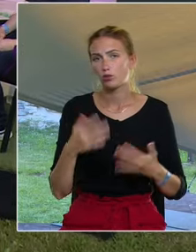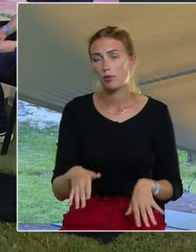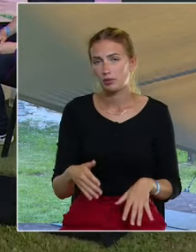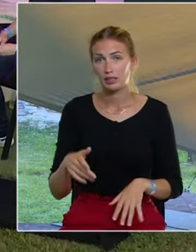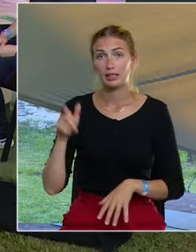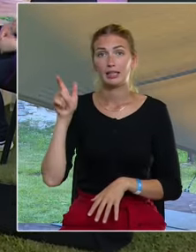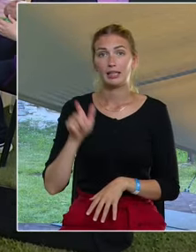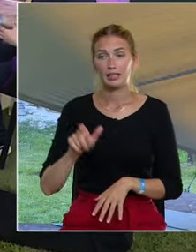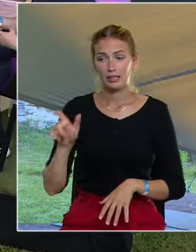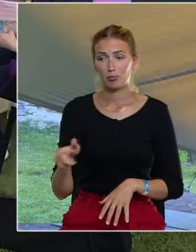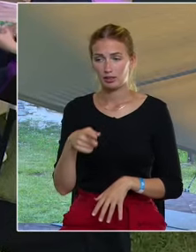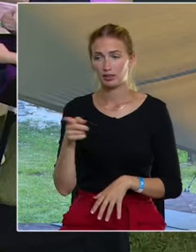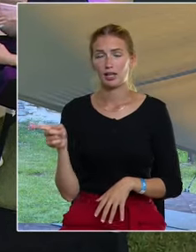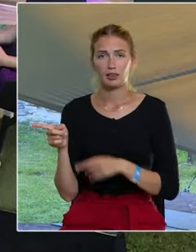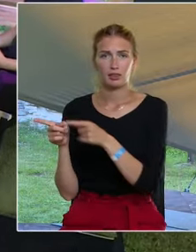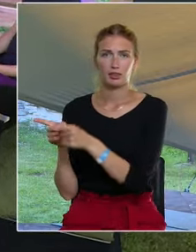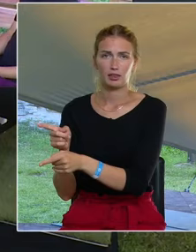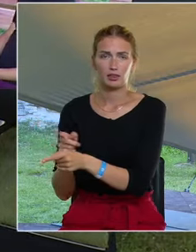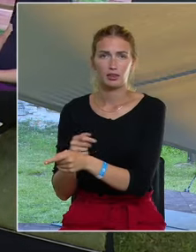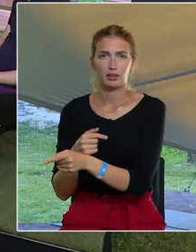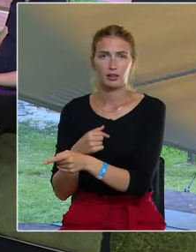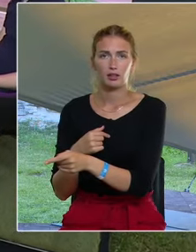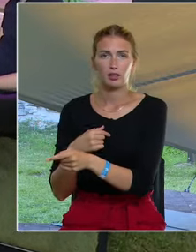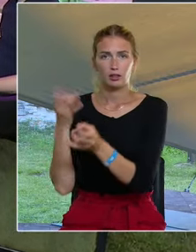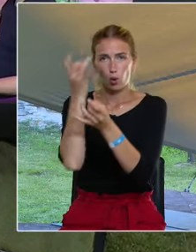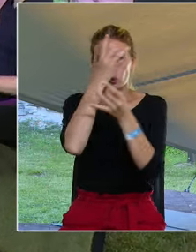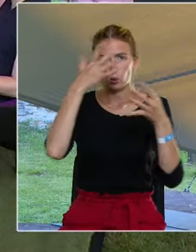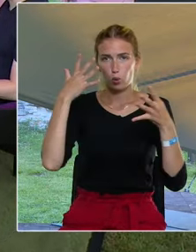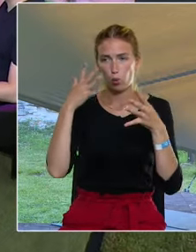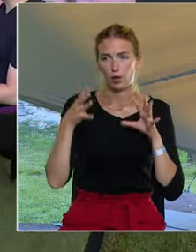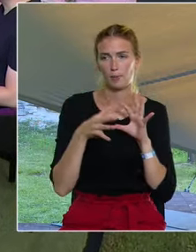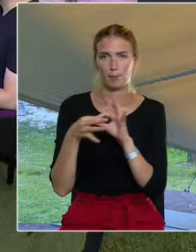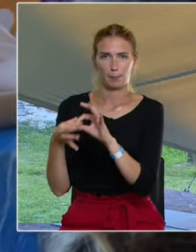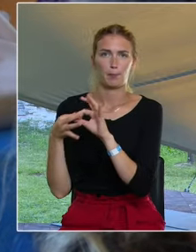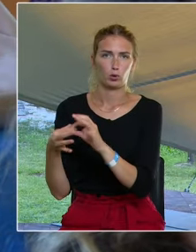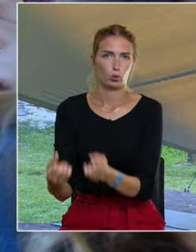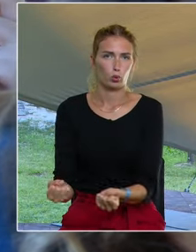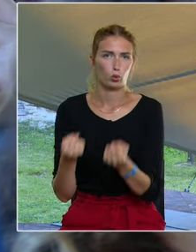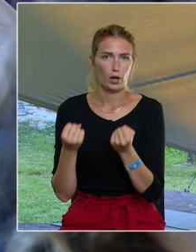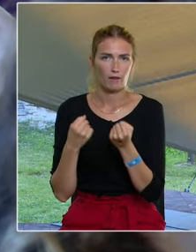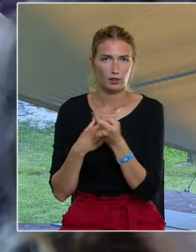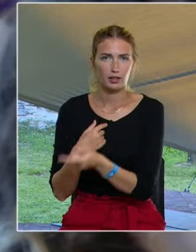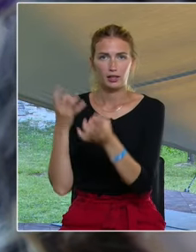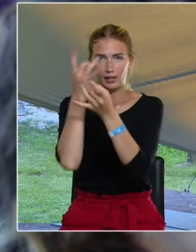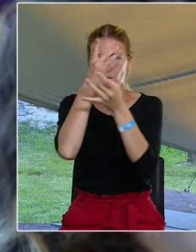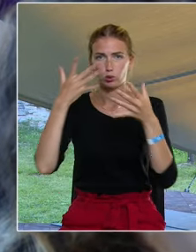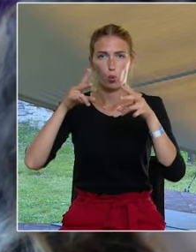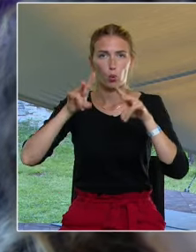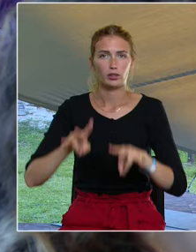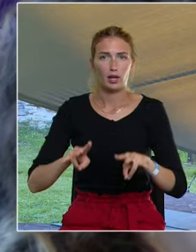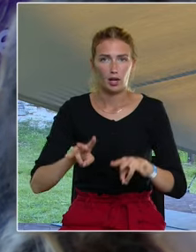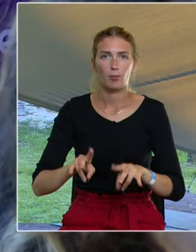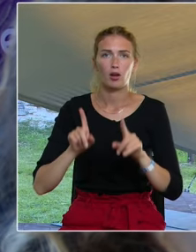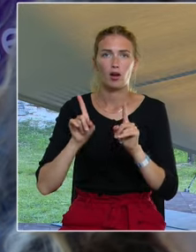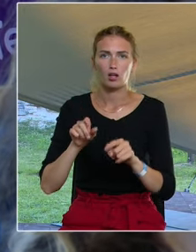we as humans remain, you know, our senses are our cultural baggage, so they remain there, but it's possible to also